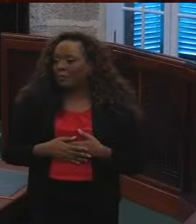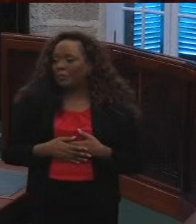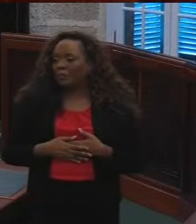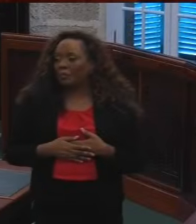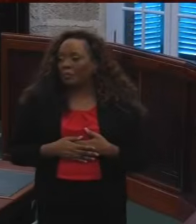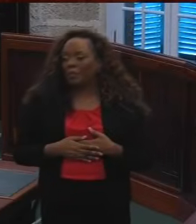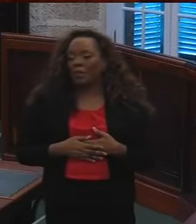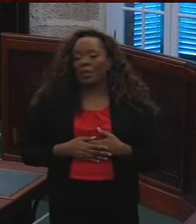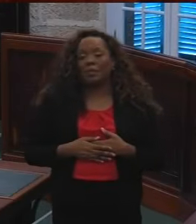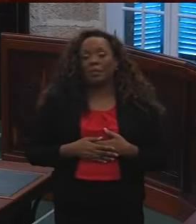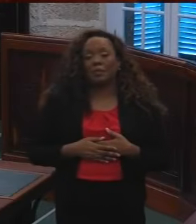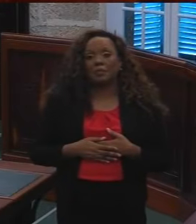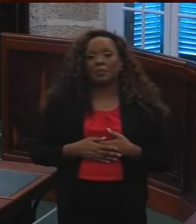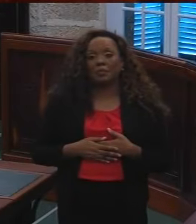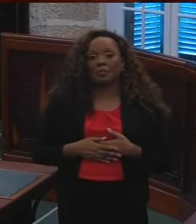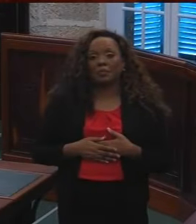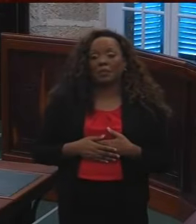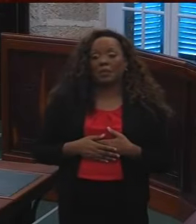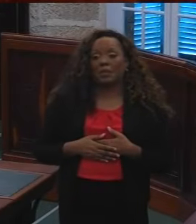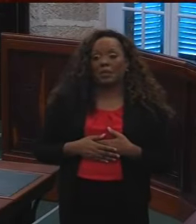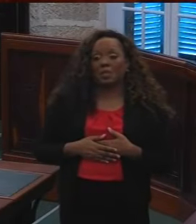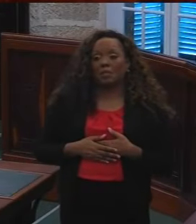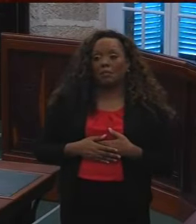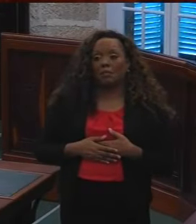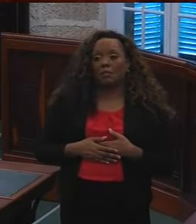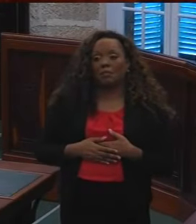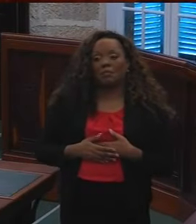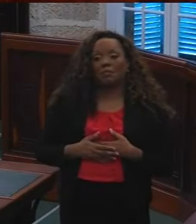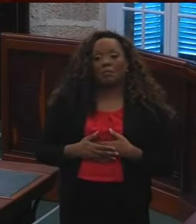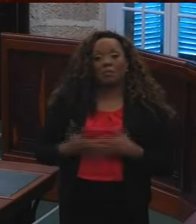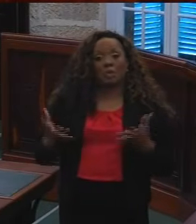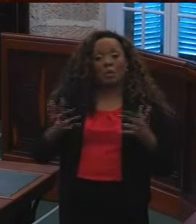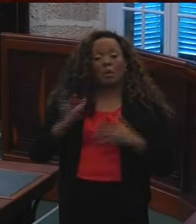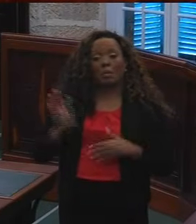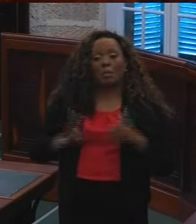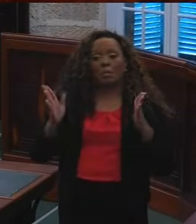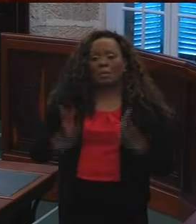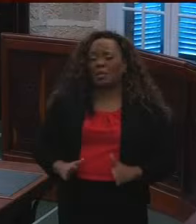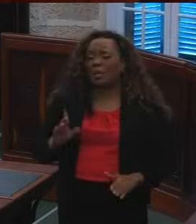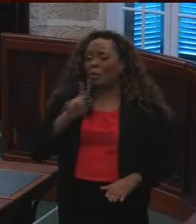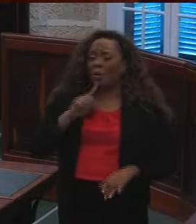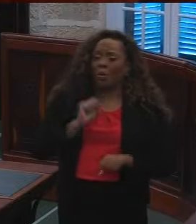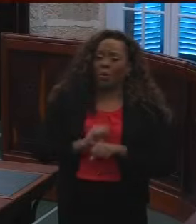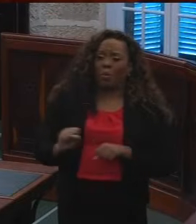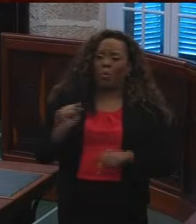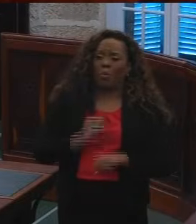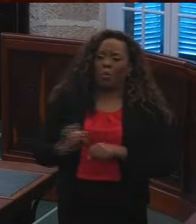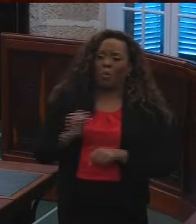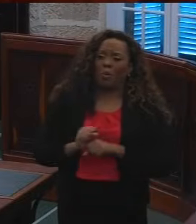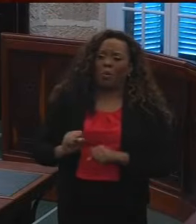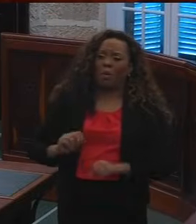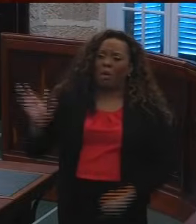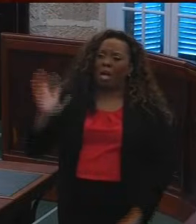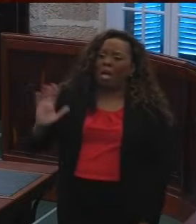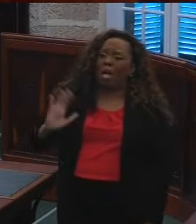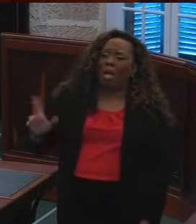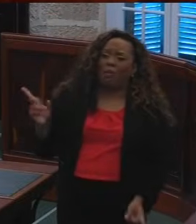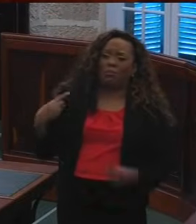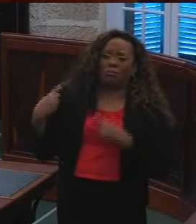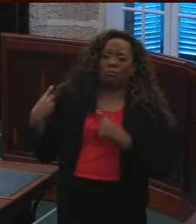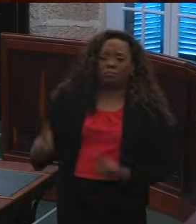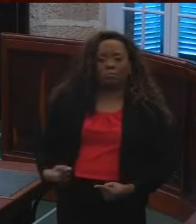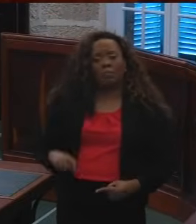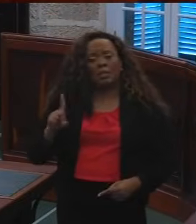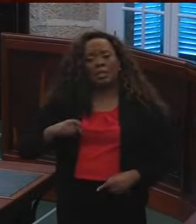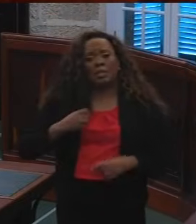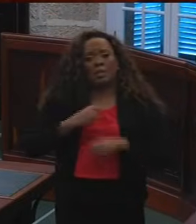Barbados, so that those lives could be given the value, the care, love, and